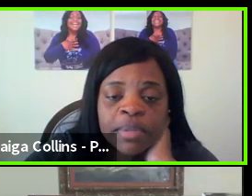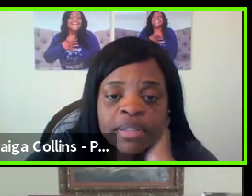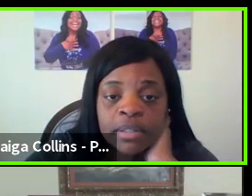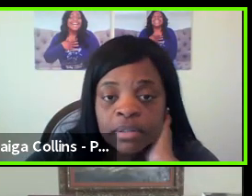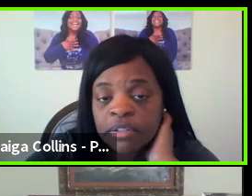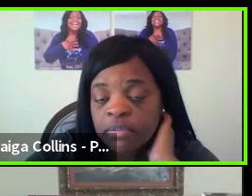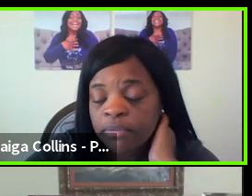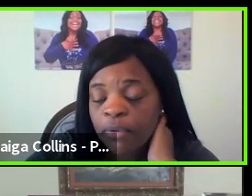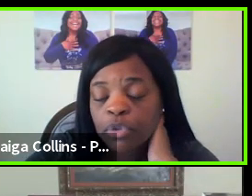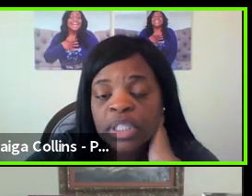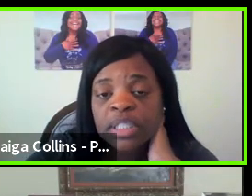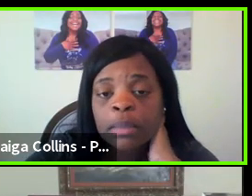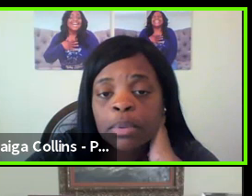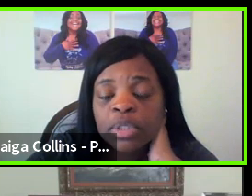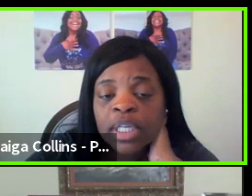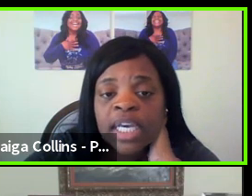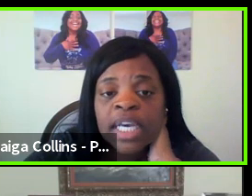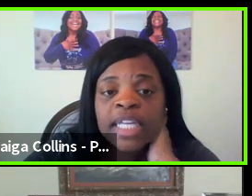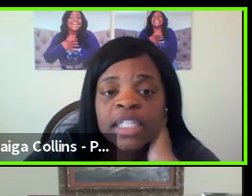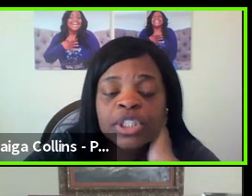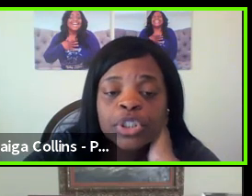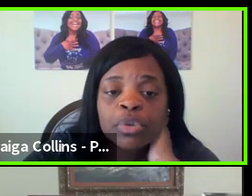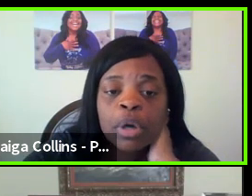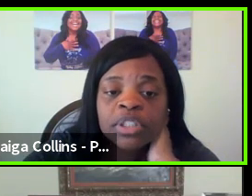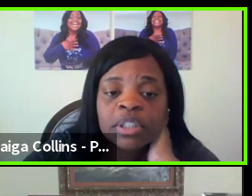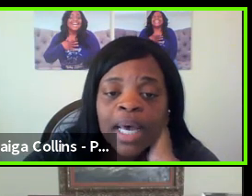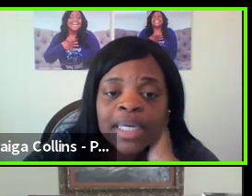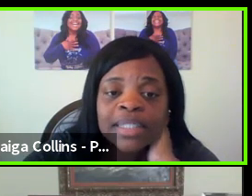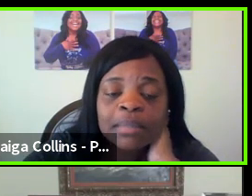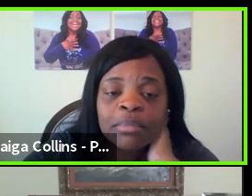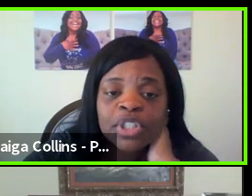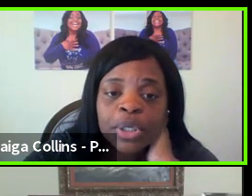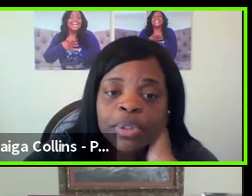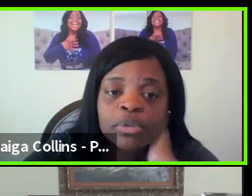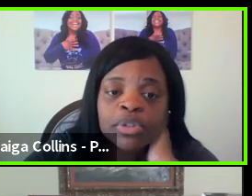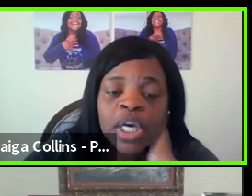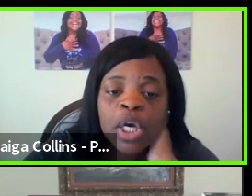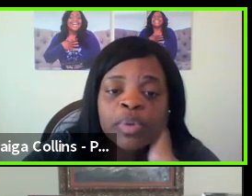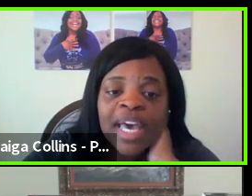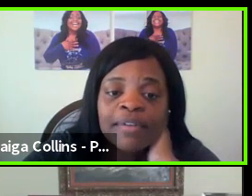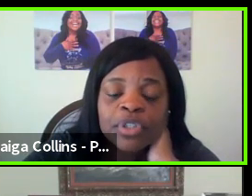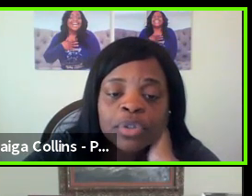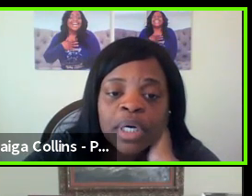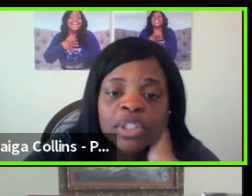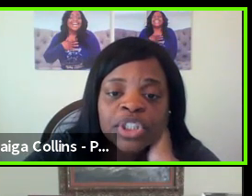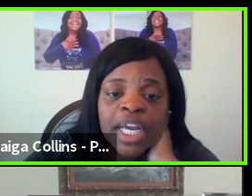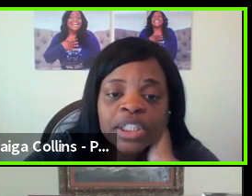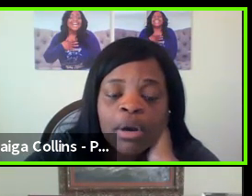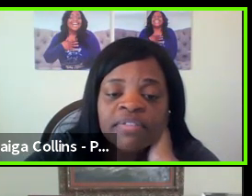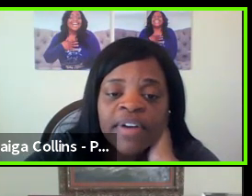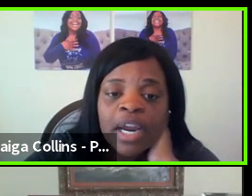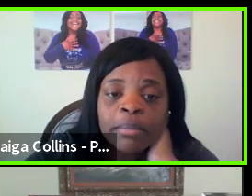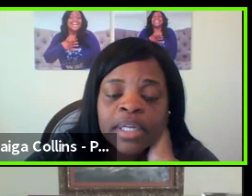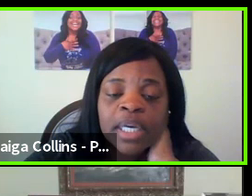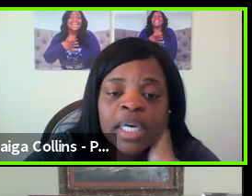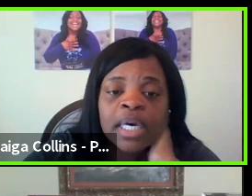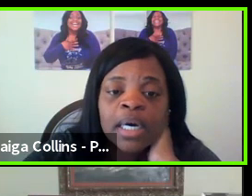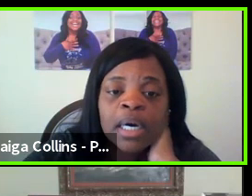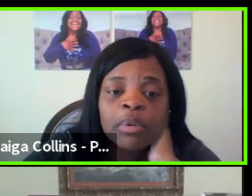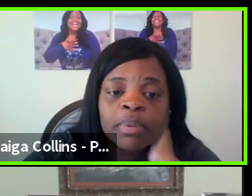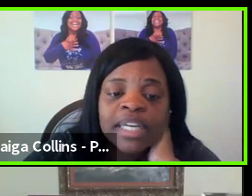payroll expenses is virtually doubled. In addition to our supplies and materials, we have to change our